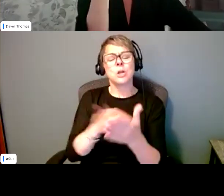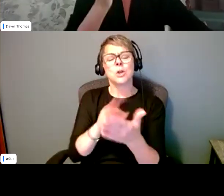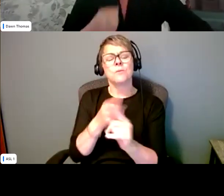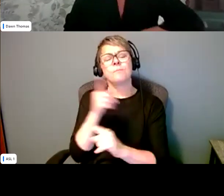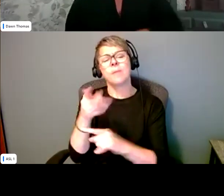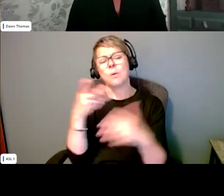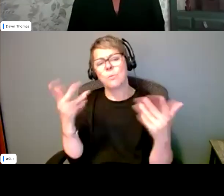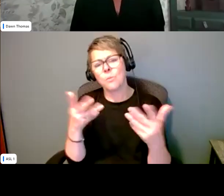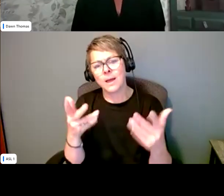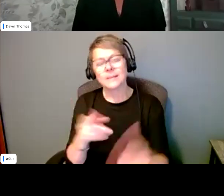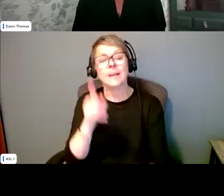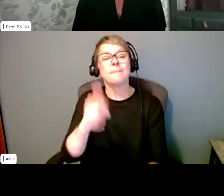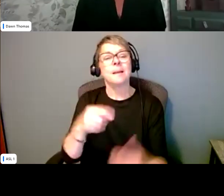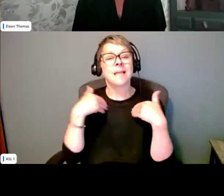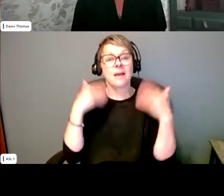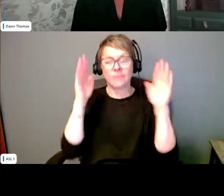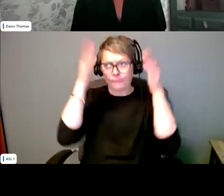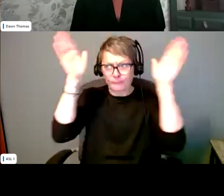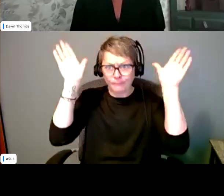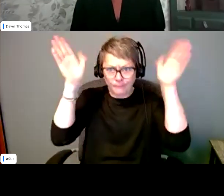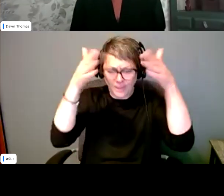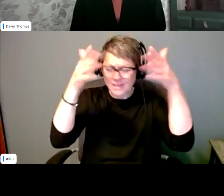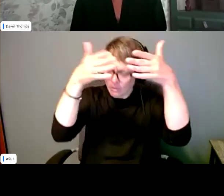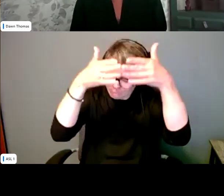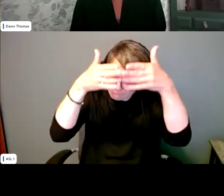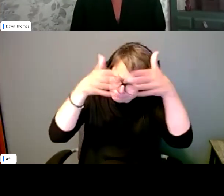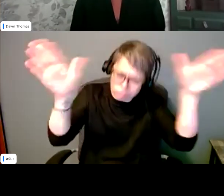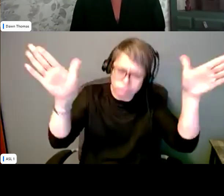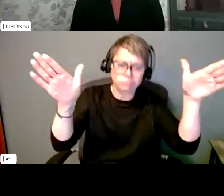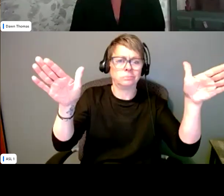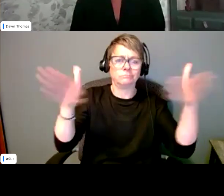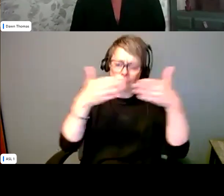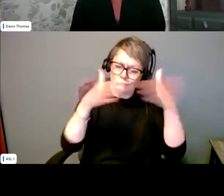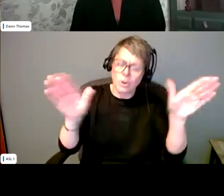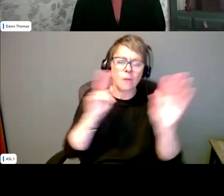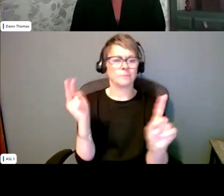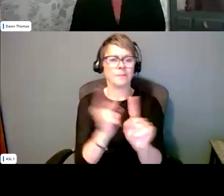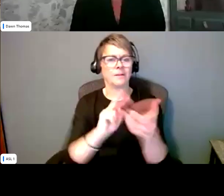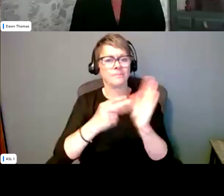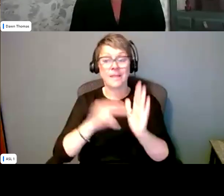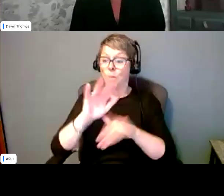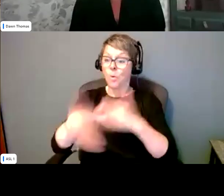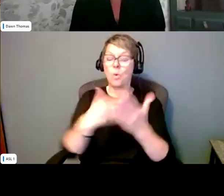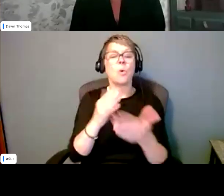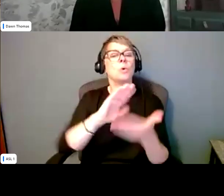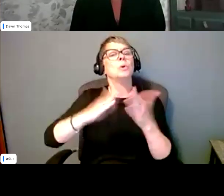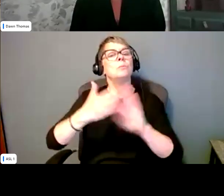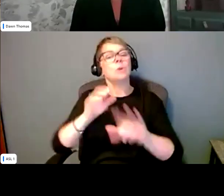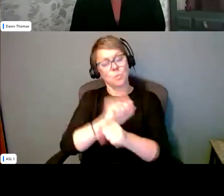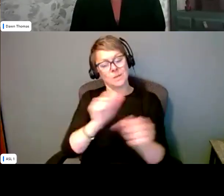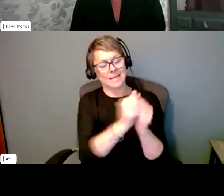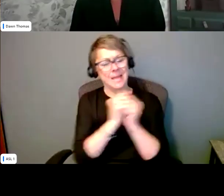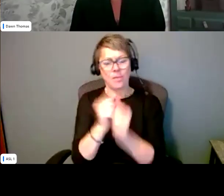have a broader perspective and that we needed to work as a community to understand why older adults are being